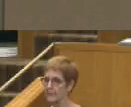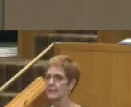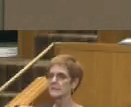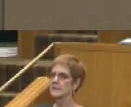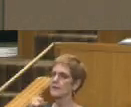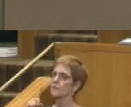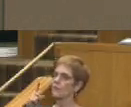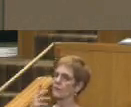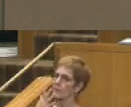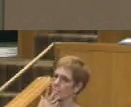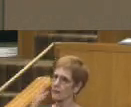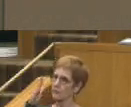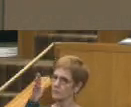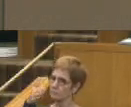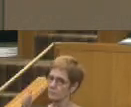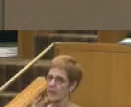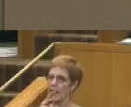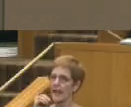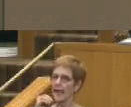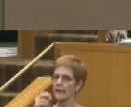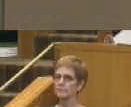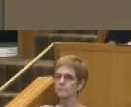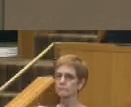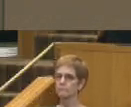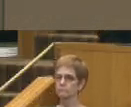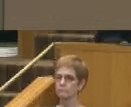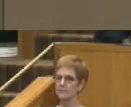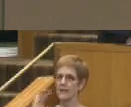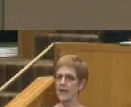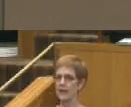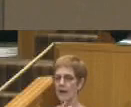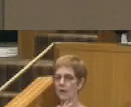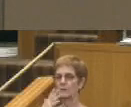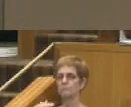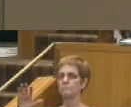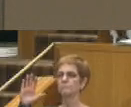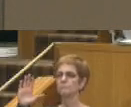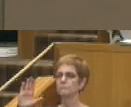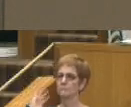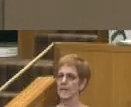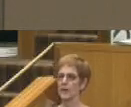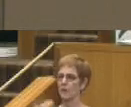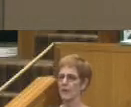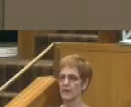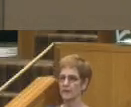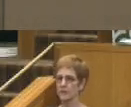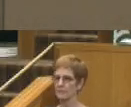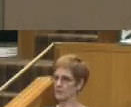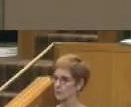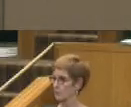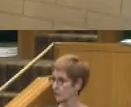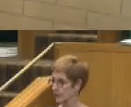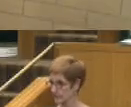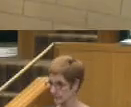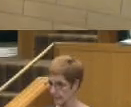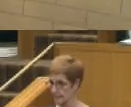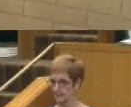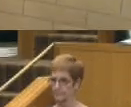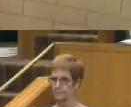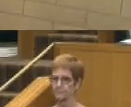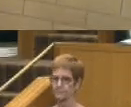family members that are here tonight. This evening, our staff and our volunteers and everyone that put some effort